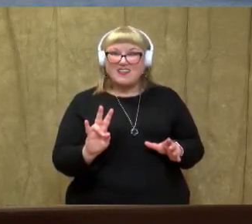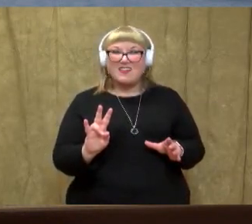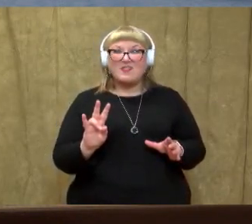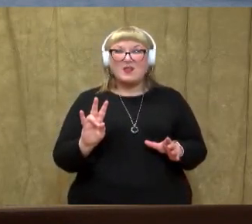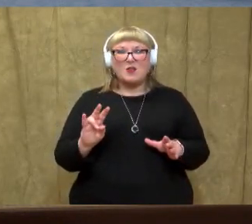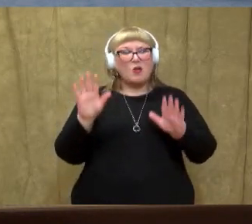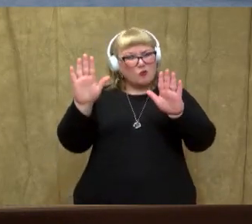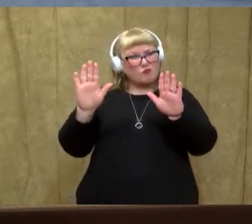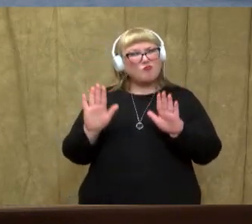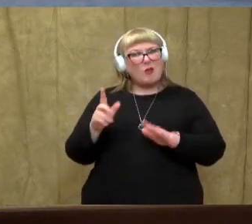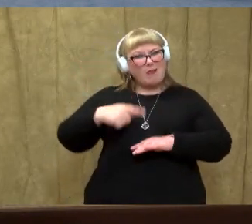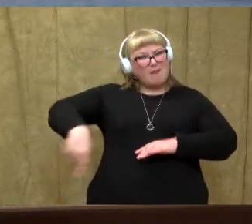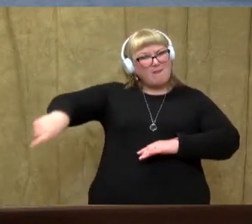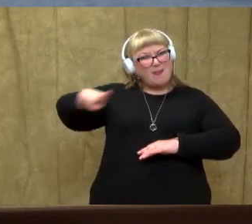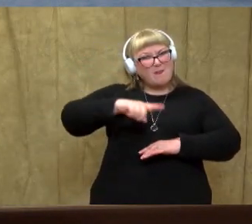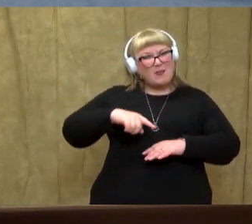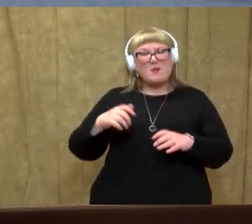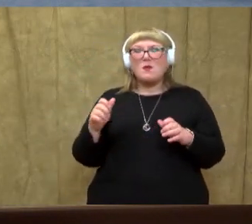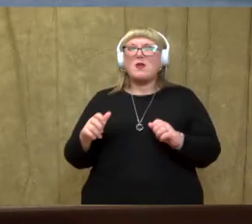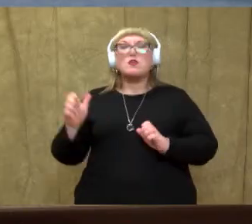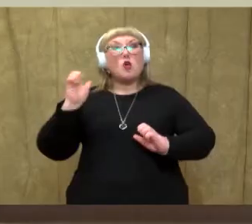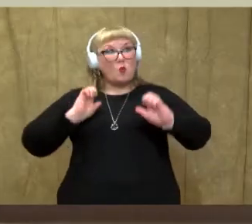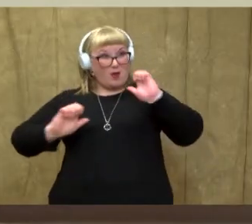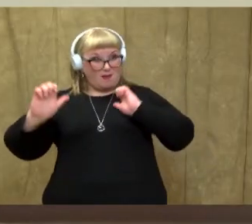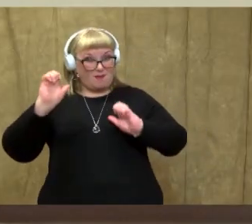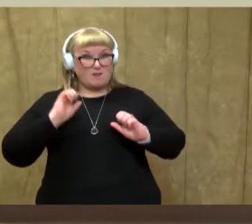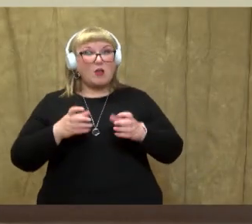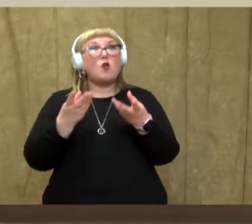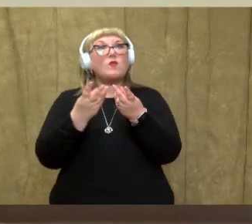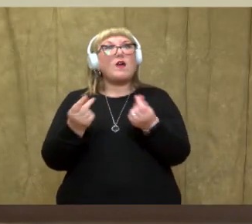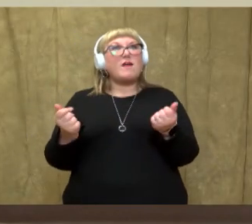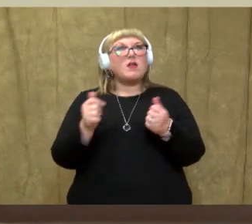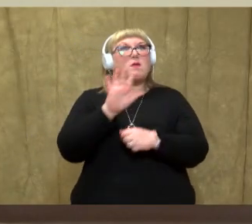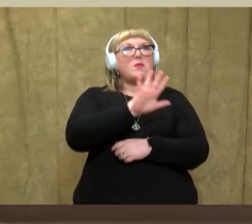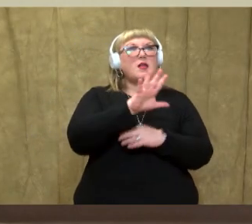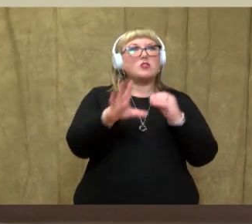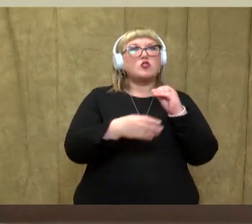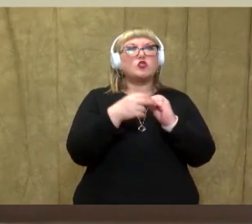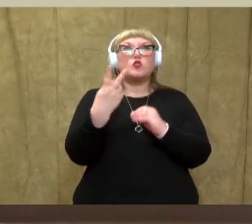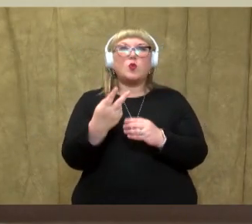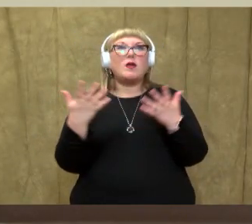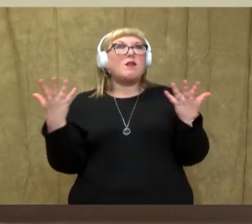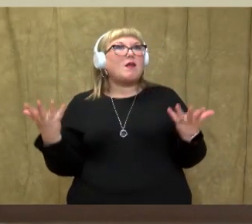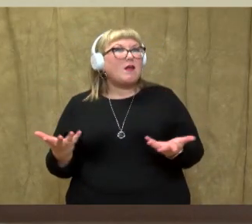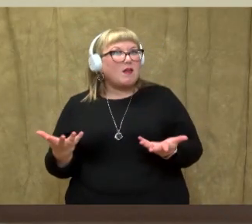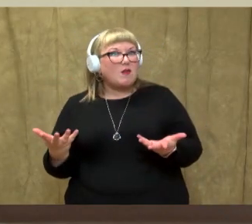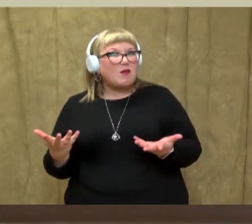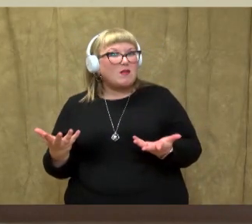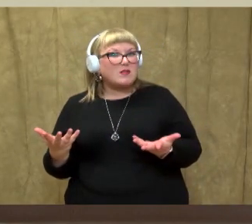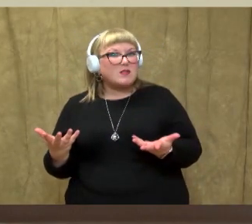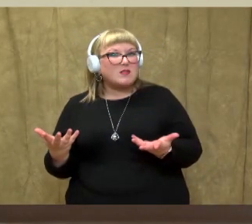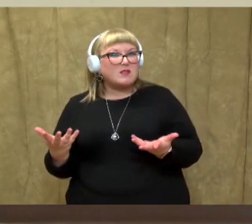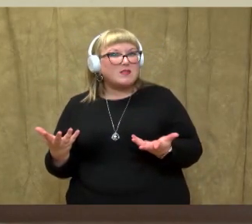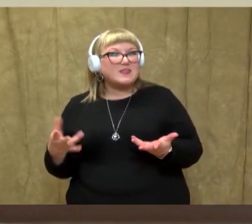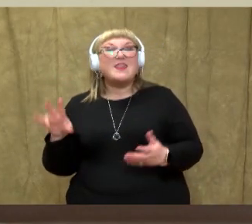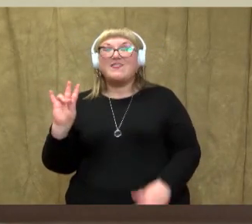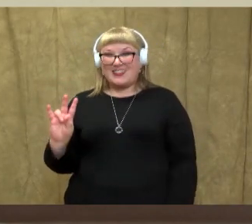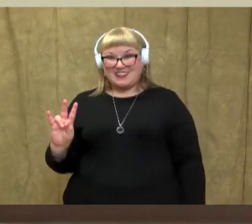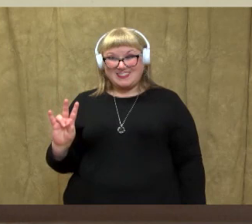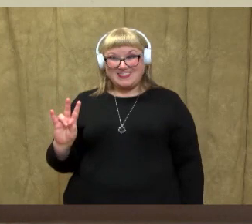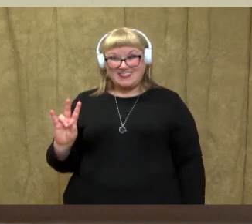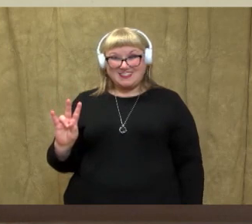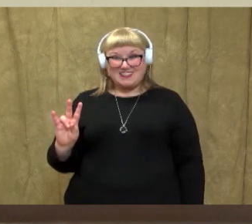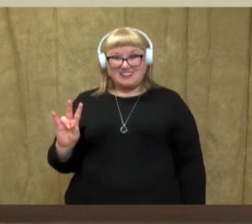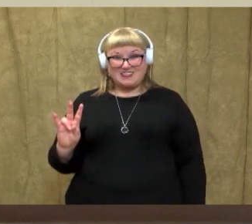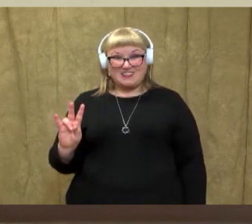7. Great job. So by acting it out, we solved 5 plus 2 equals